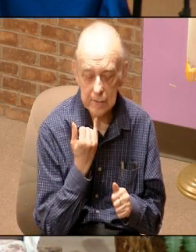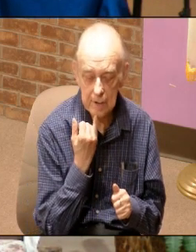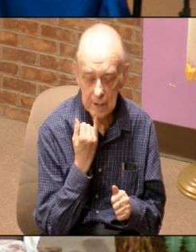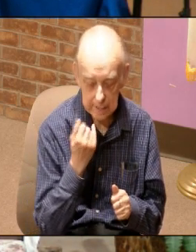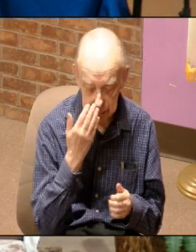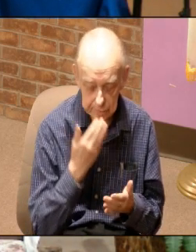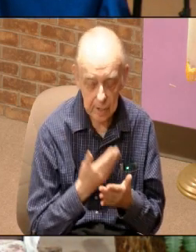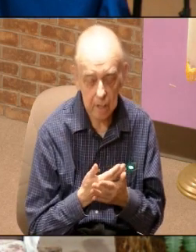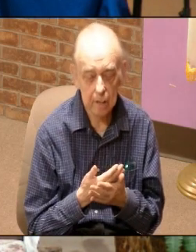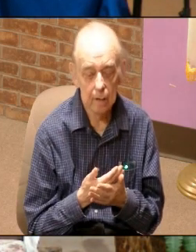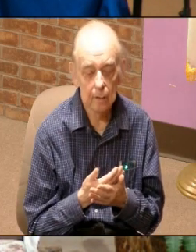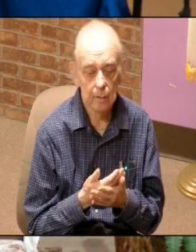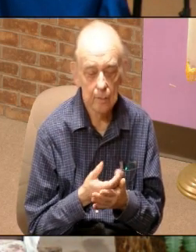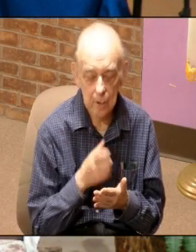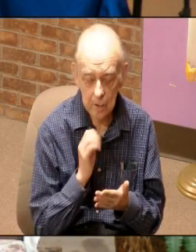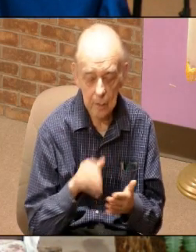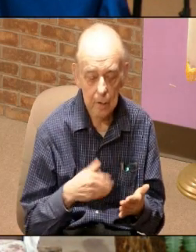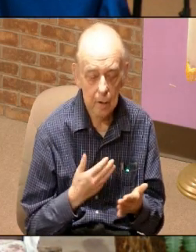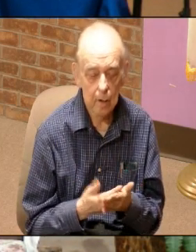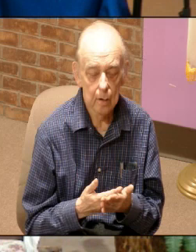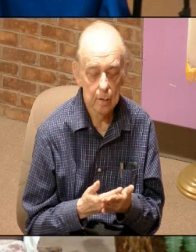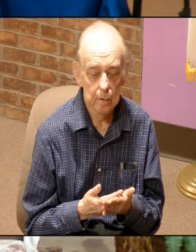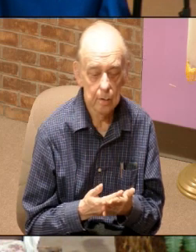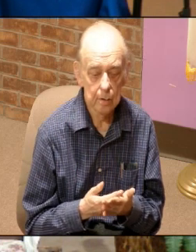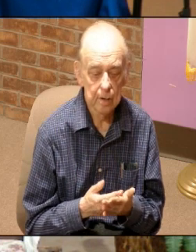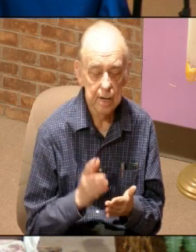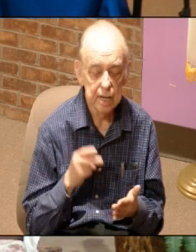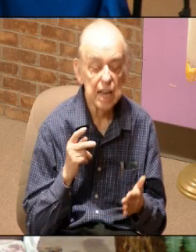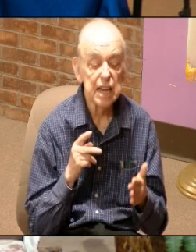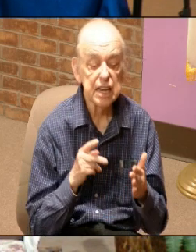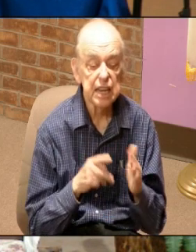who was born was to be killed.